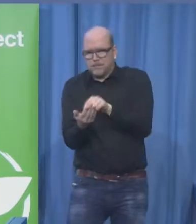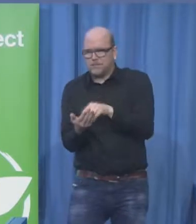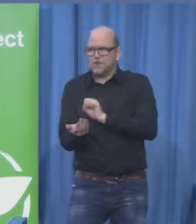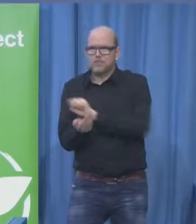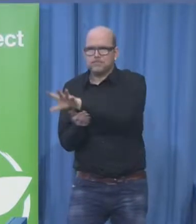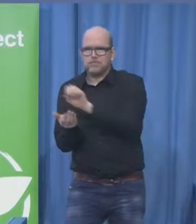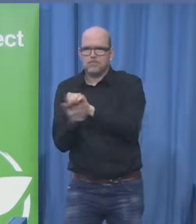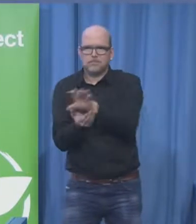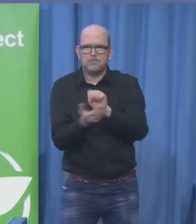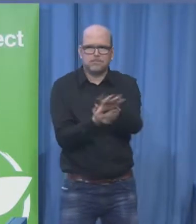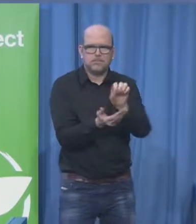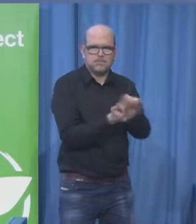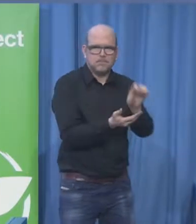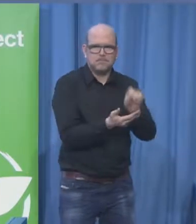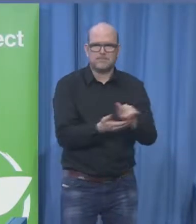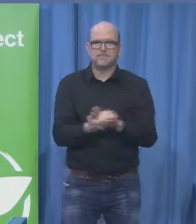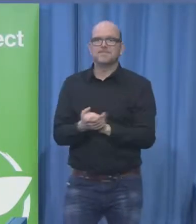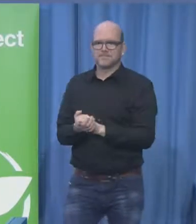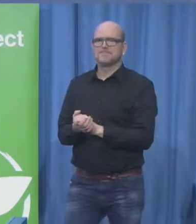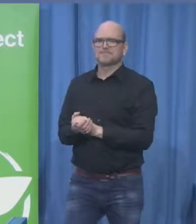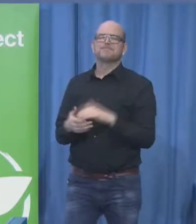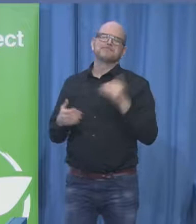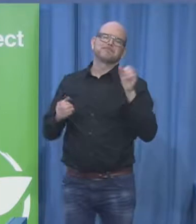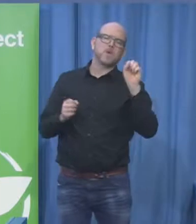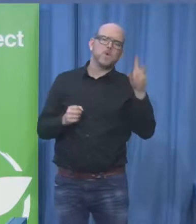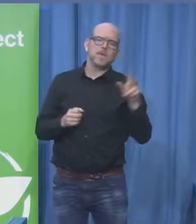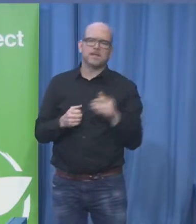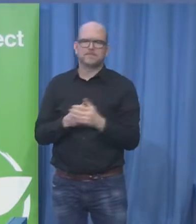anything, even superheroes.